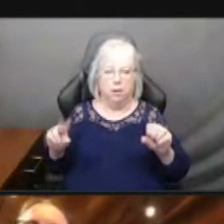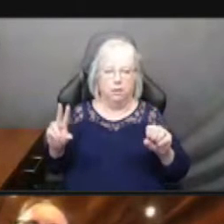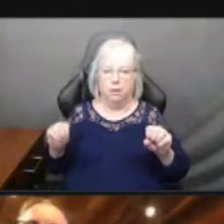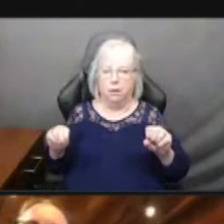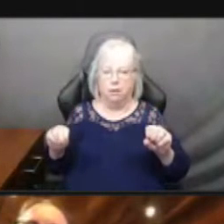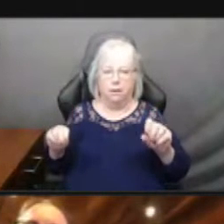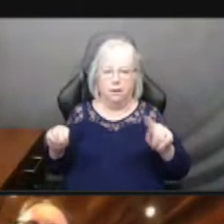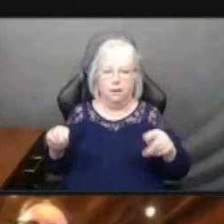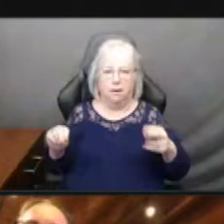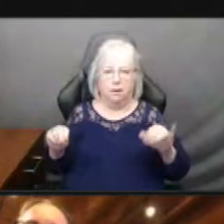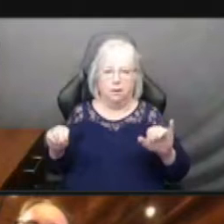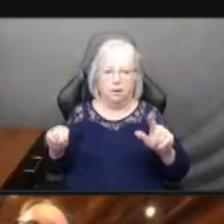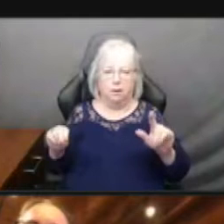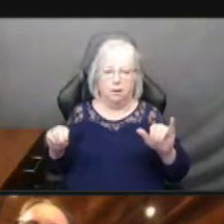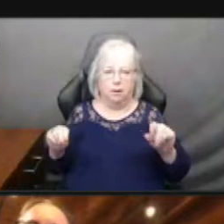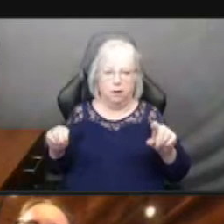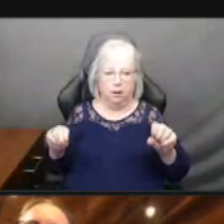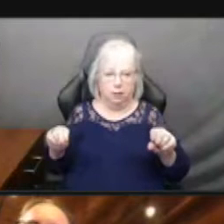Director Phillips,